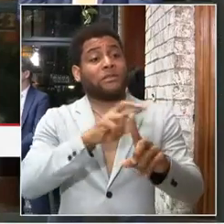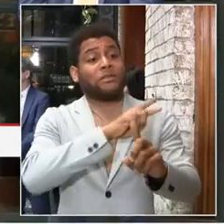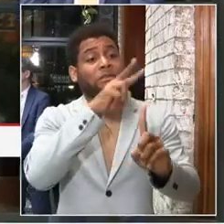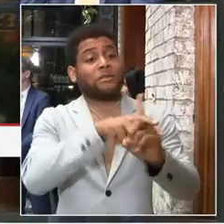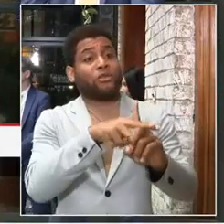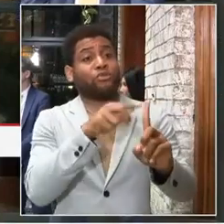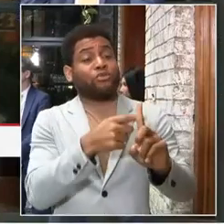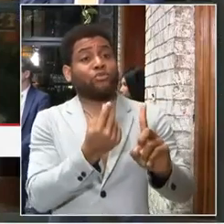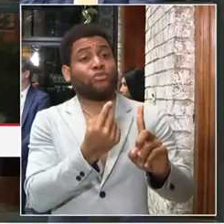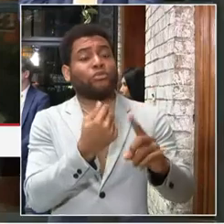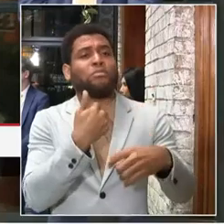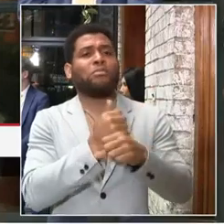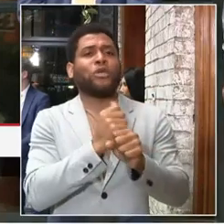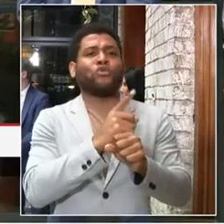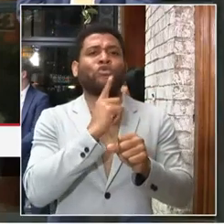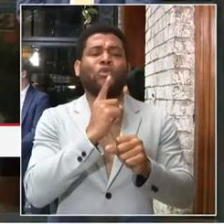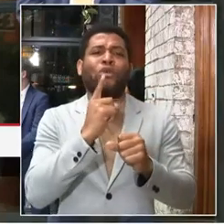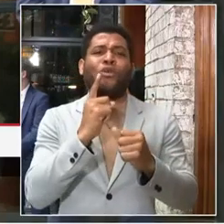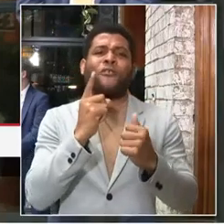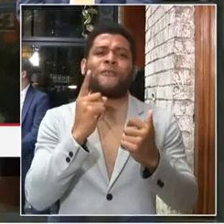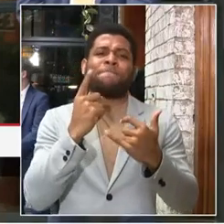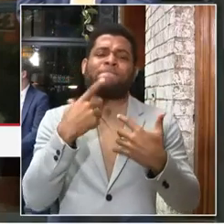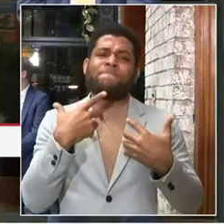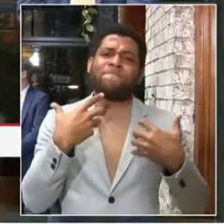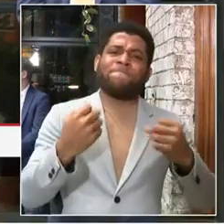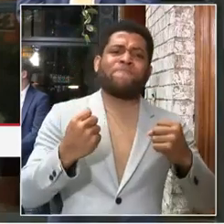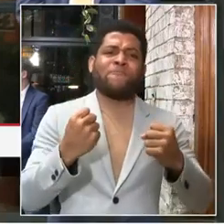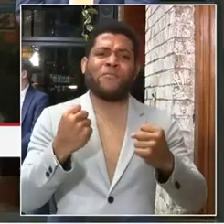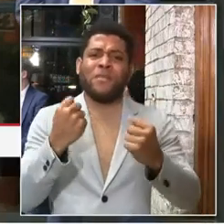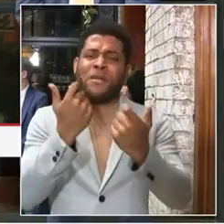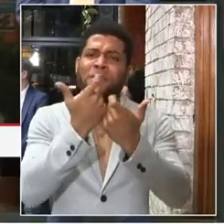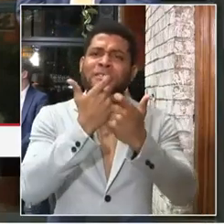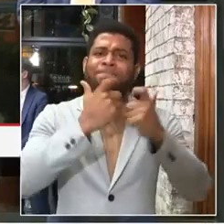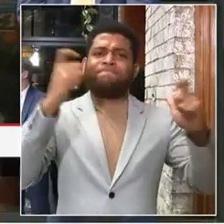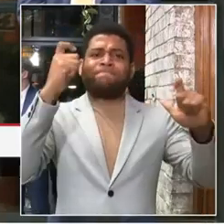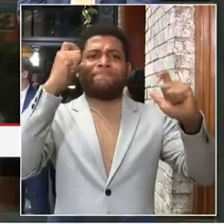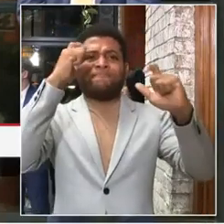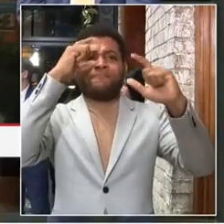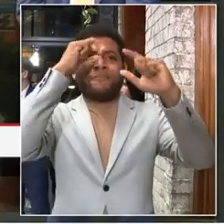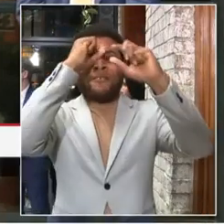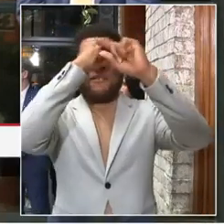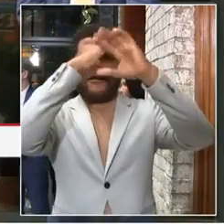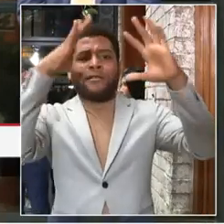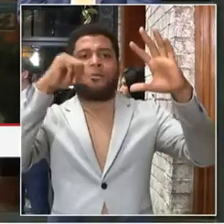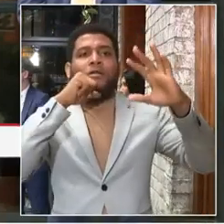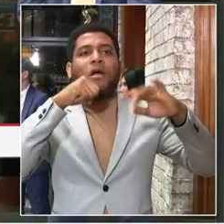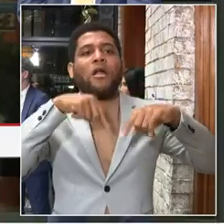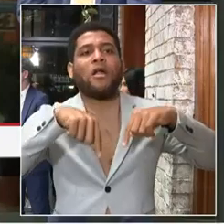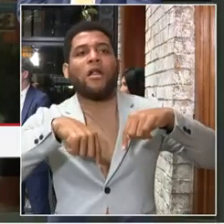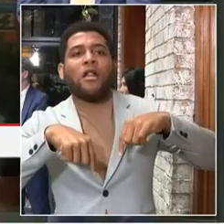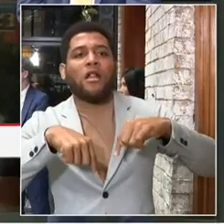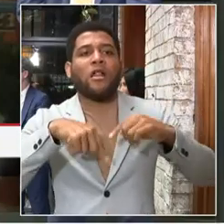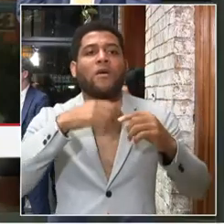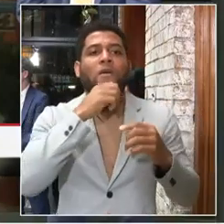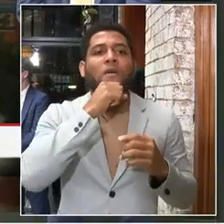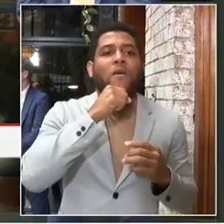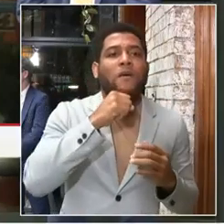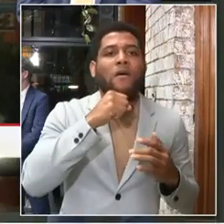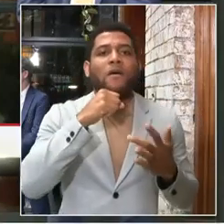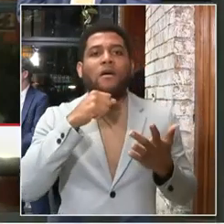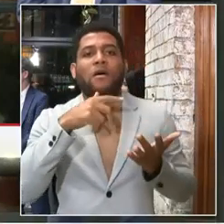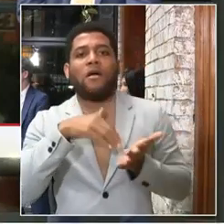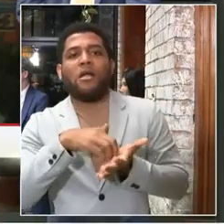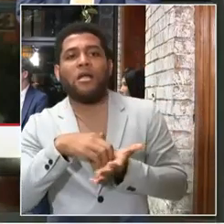a bold, big vision, not like a limping along old arena. We own the